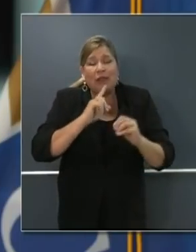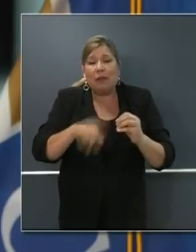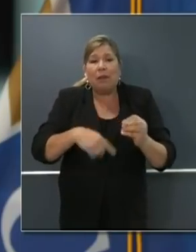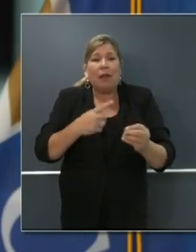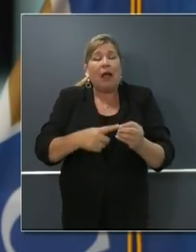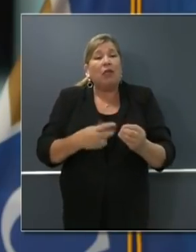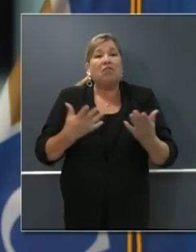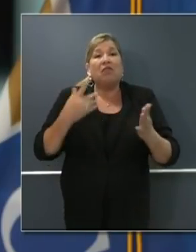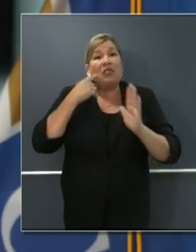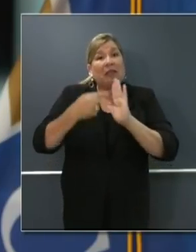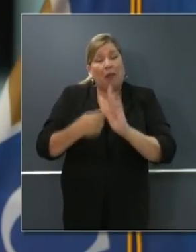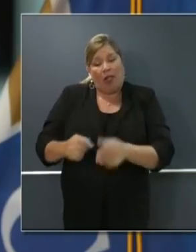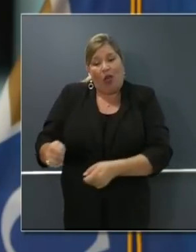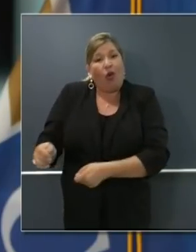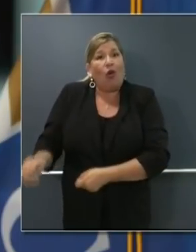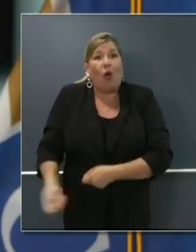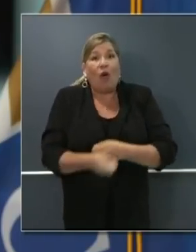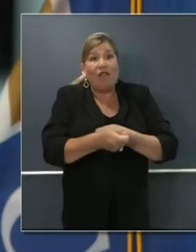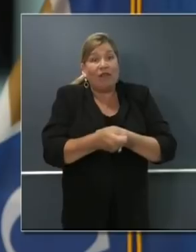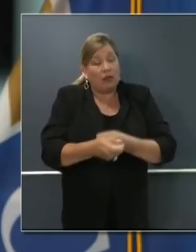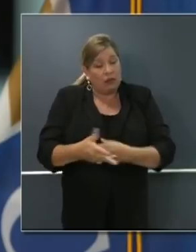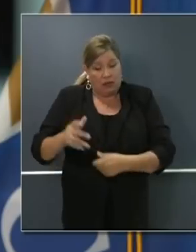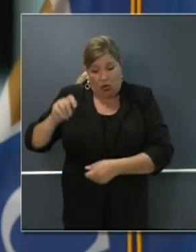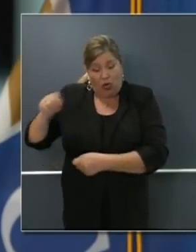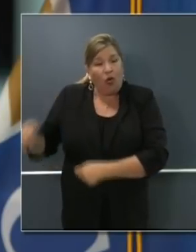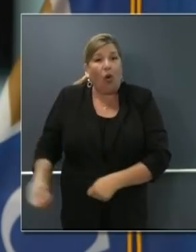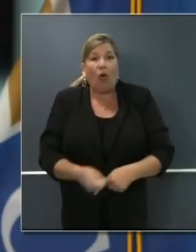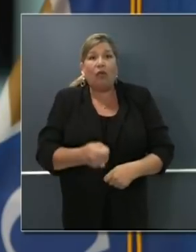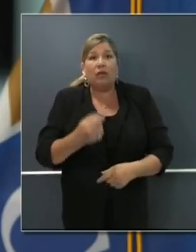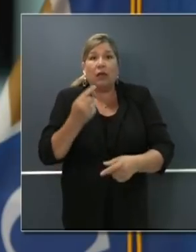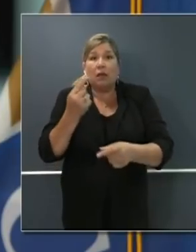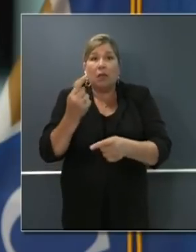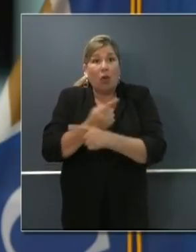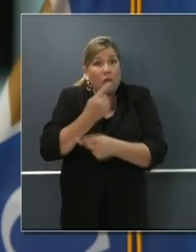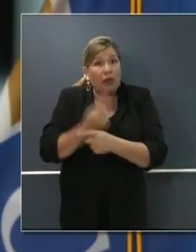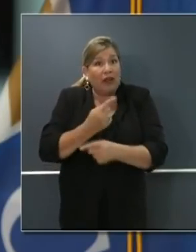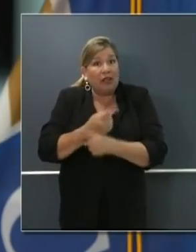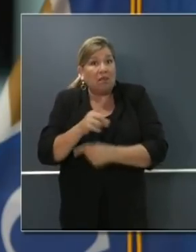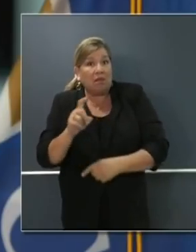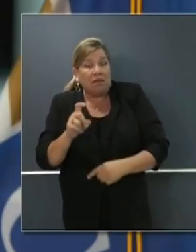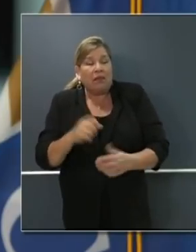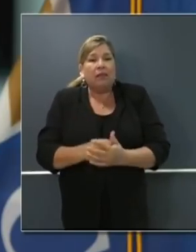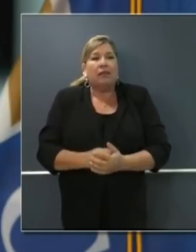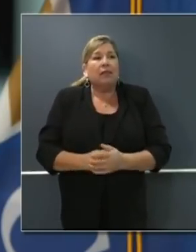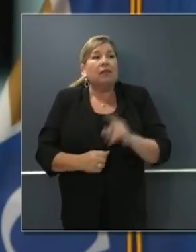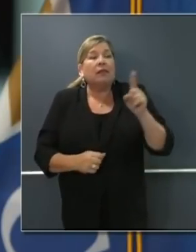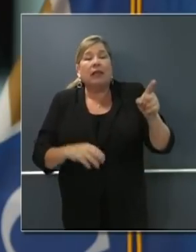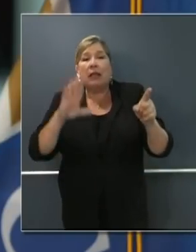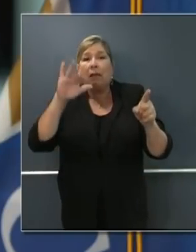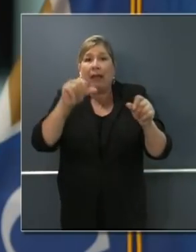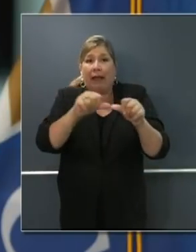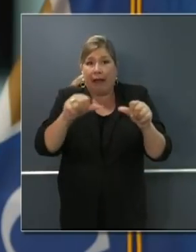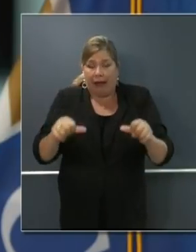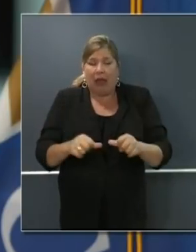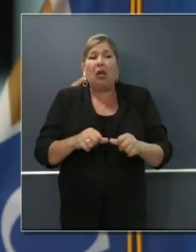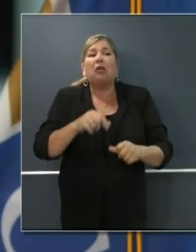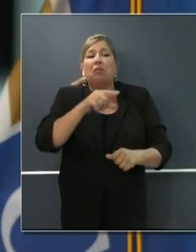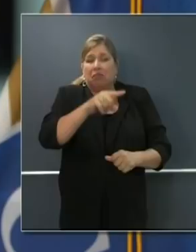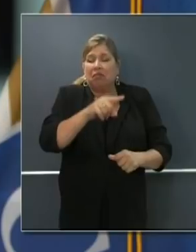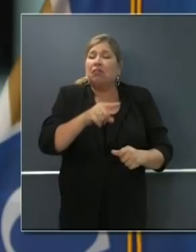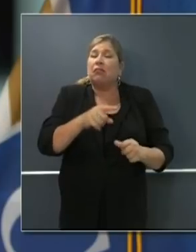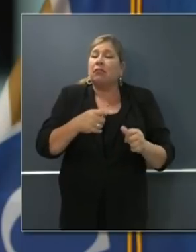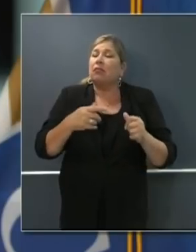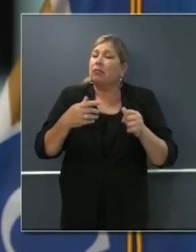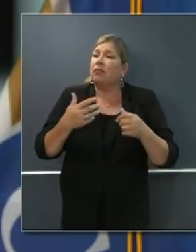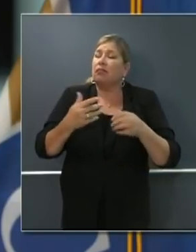well, golfing. And whether or not that's appropriate, inappropriate. Bay Area put out some additional guidance